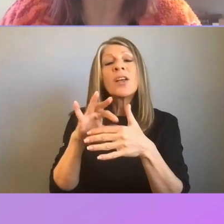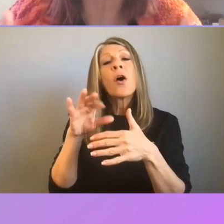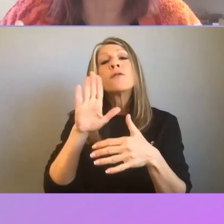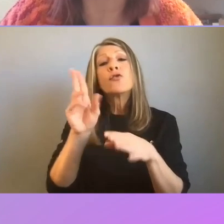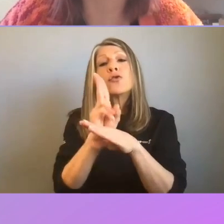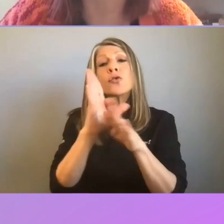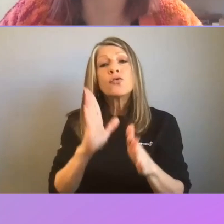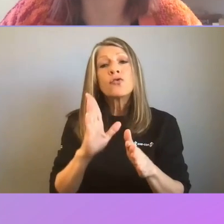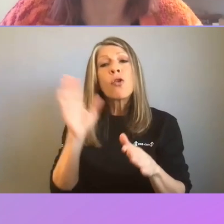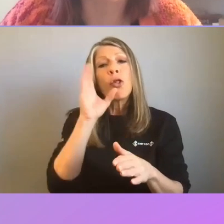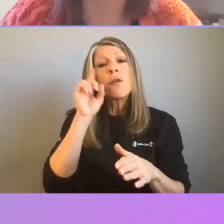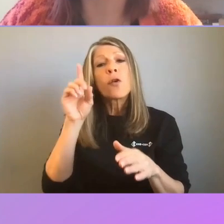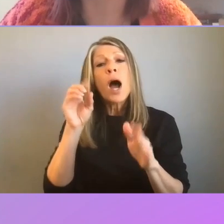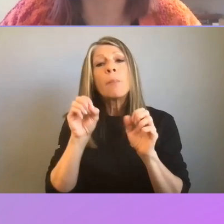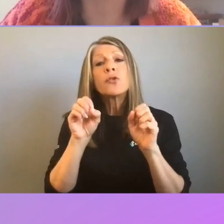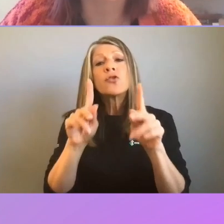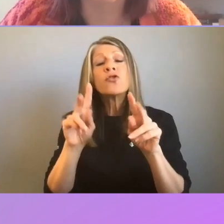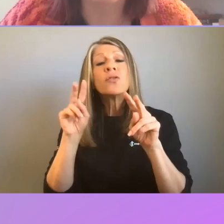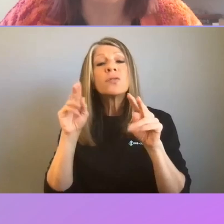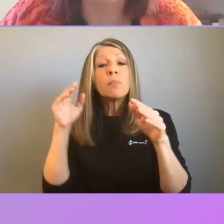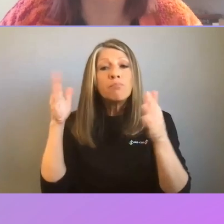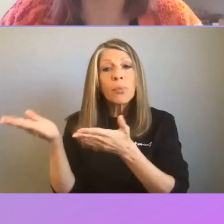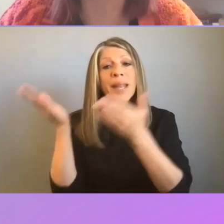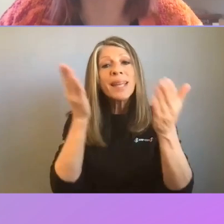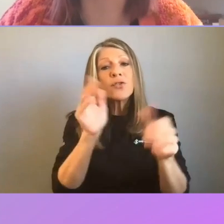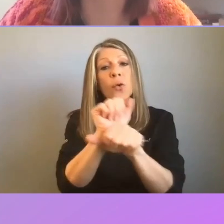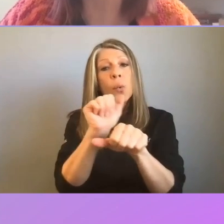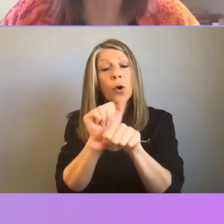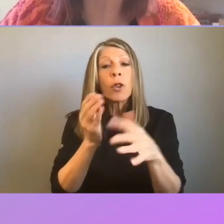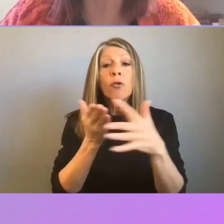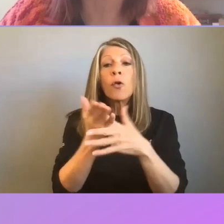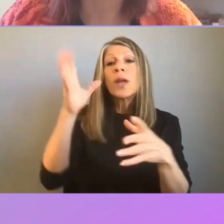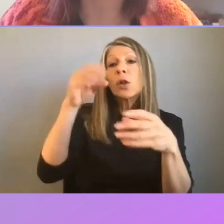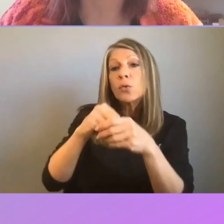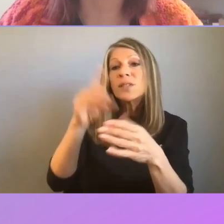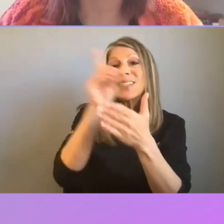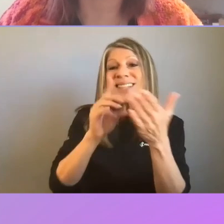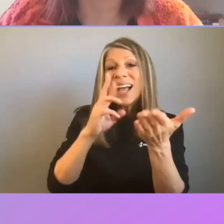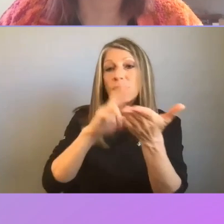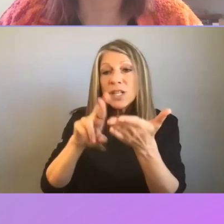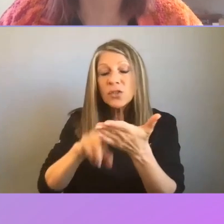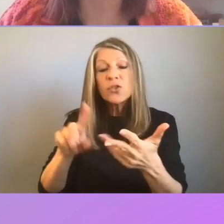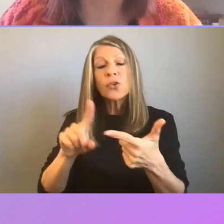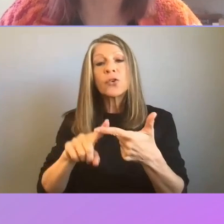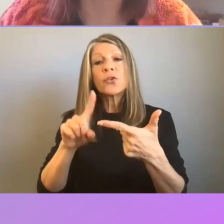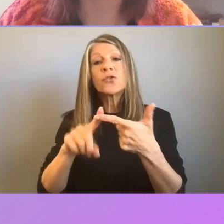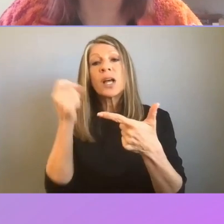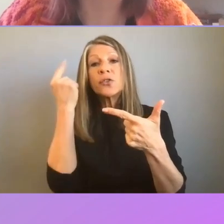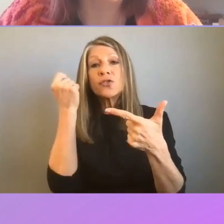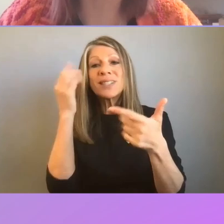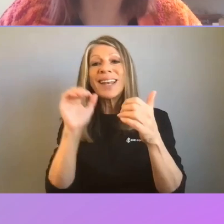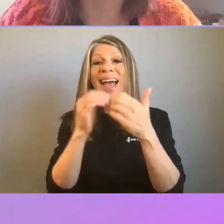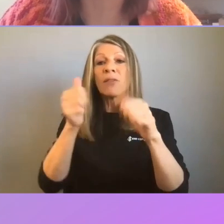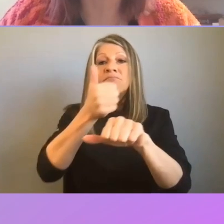to bring that into the work that you do, whether it be through inclusive design research, whether it be in understanding how to create